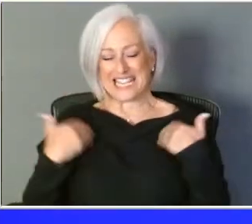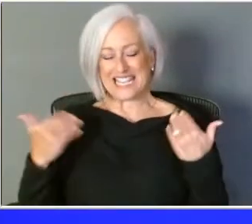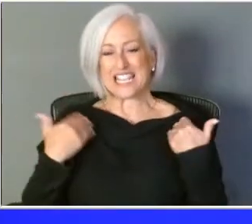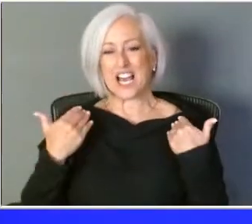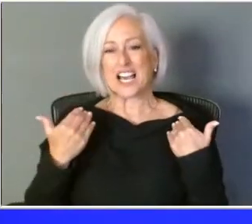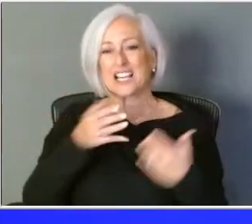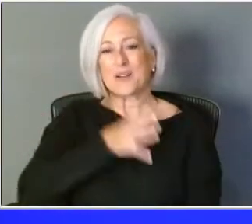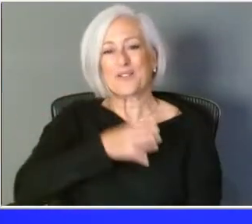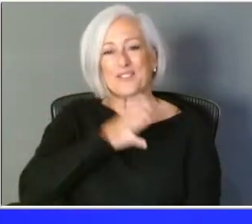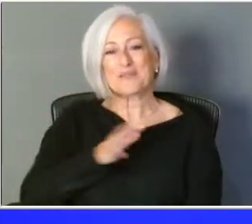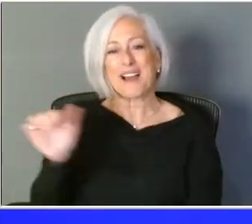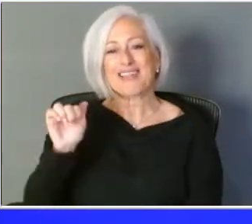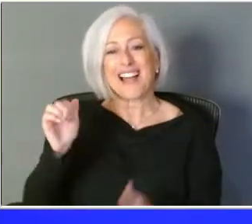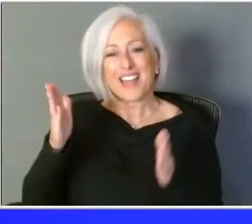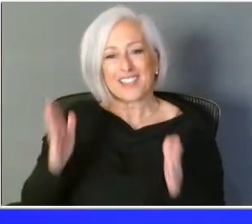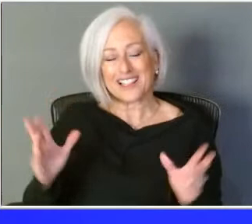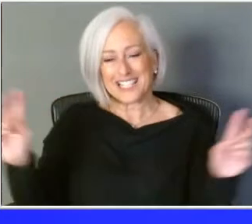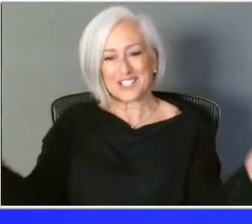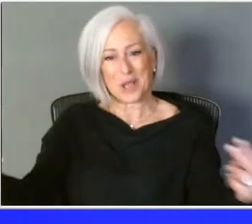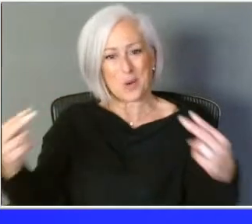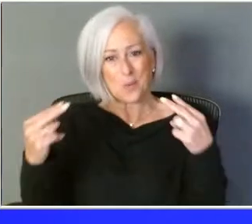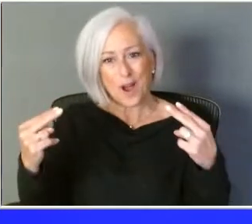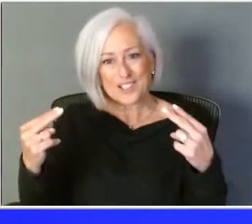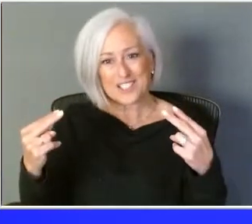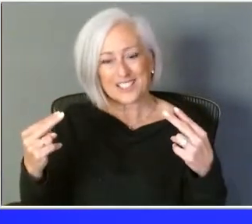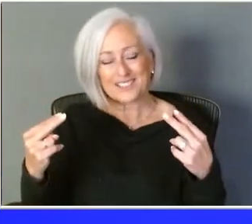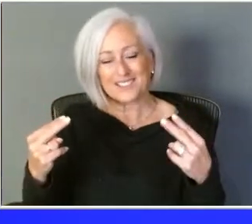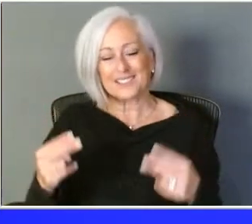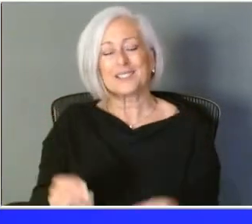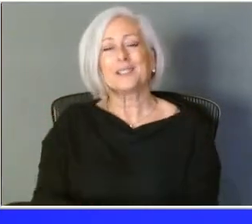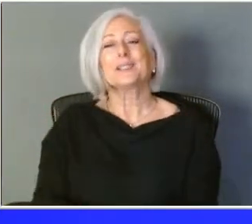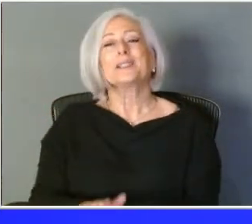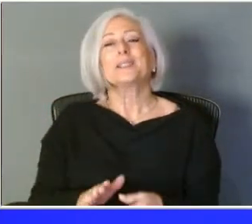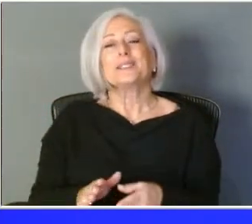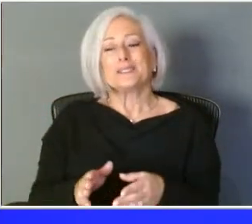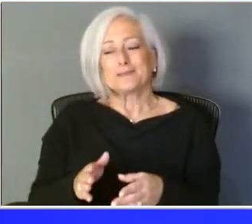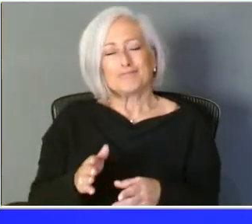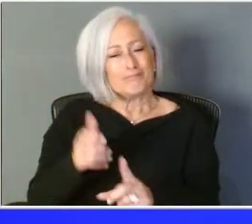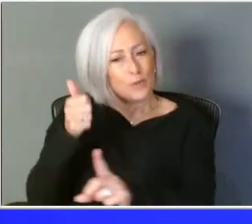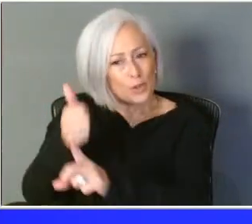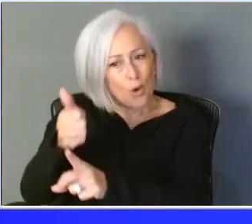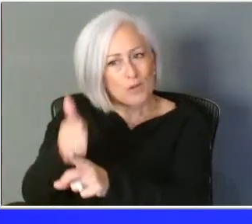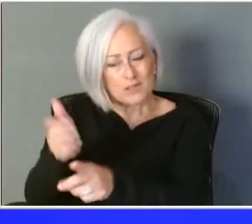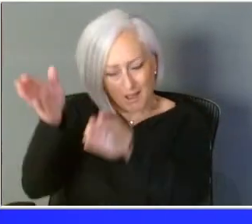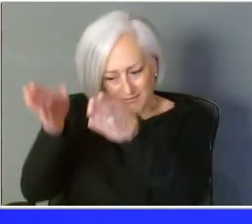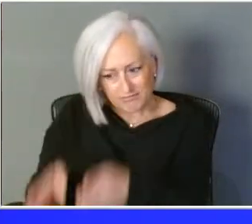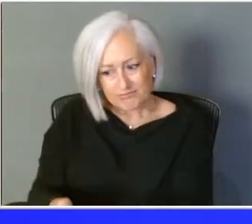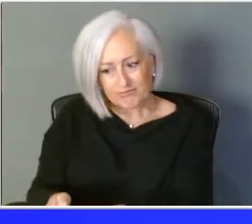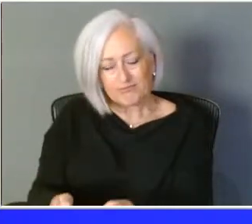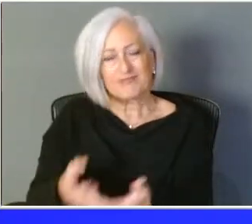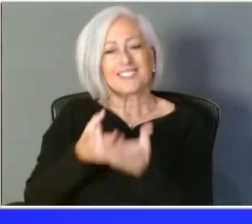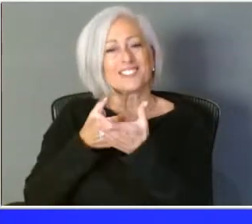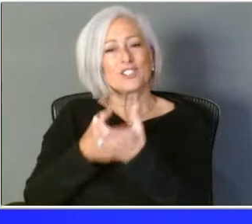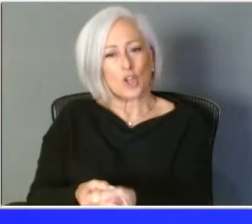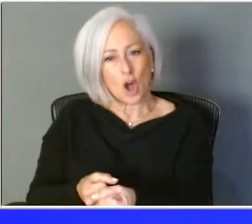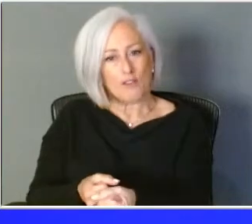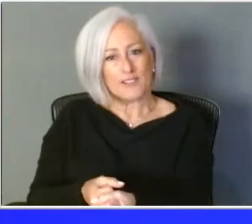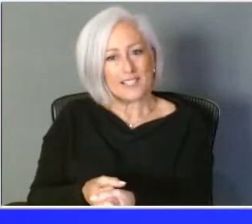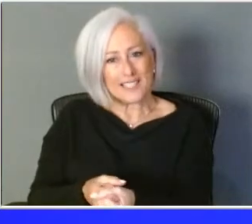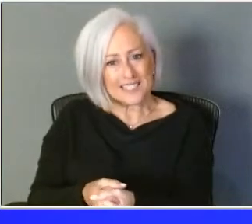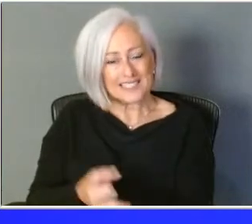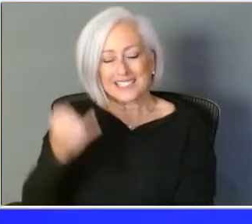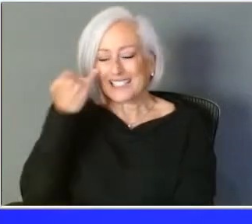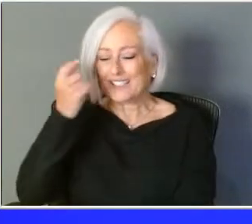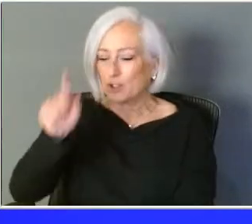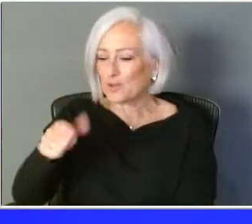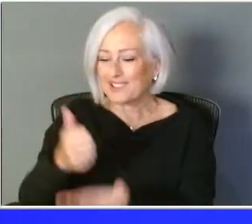just be yourself, be confident, be resilient, and also if you need help, it's okay to ask for help.